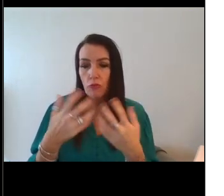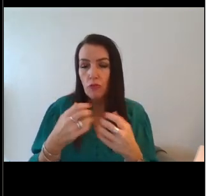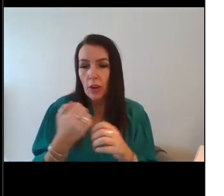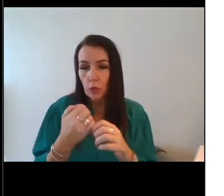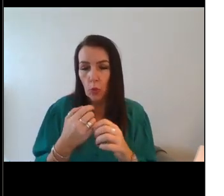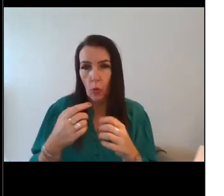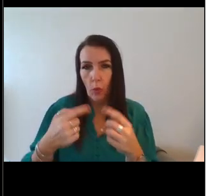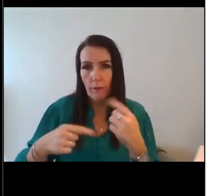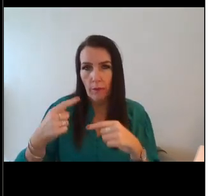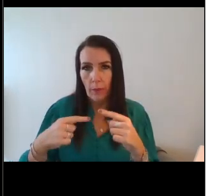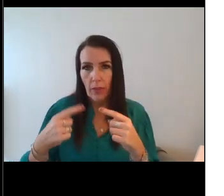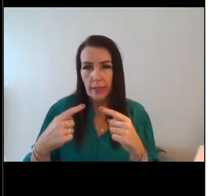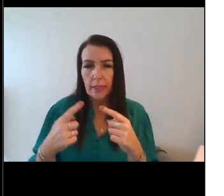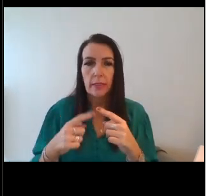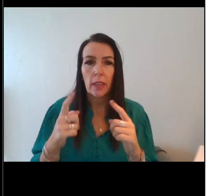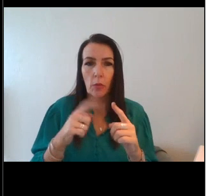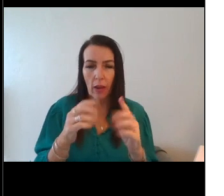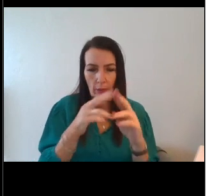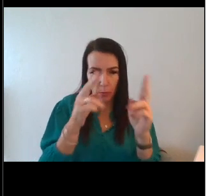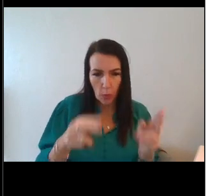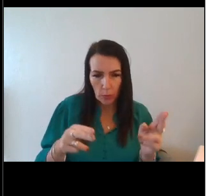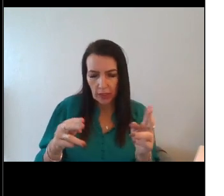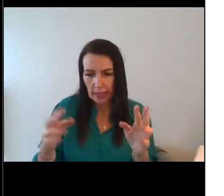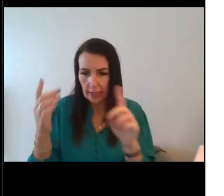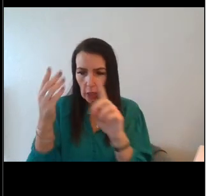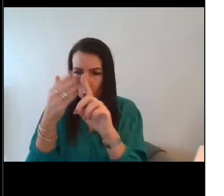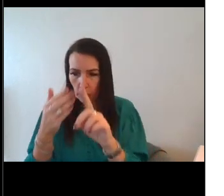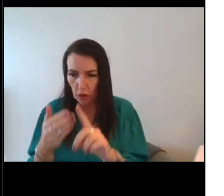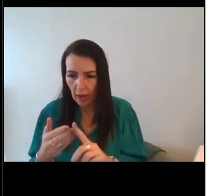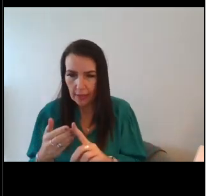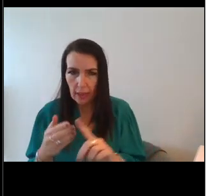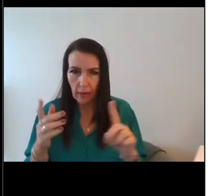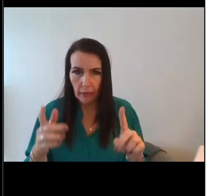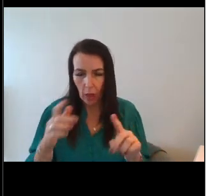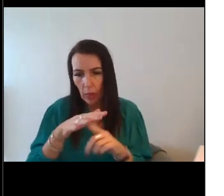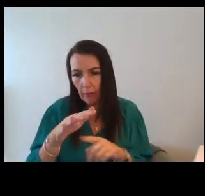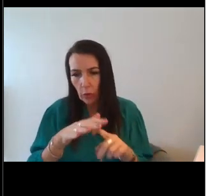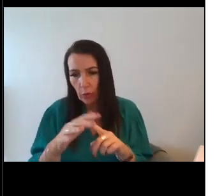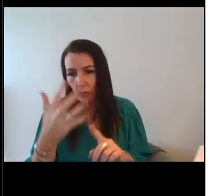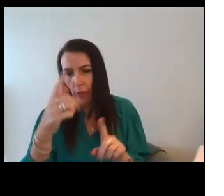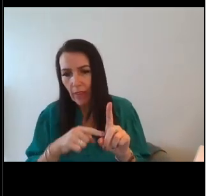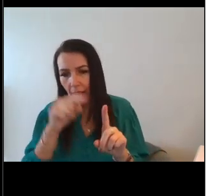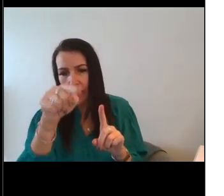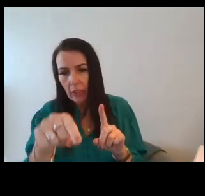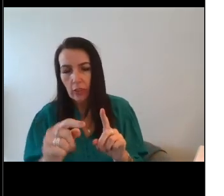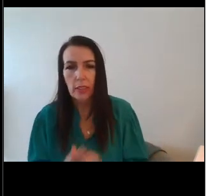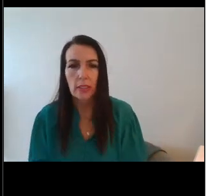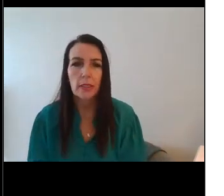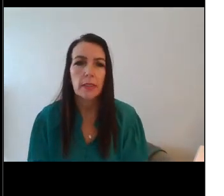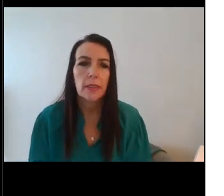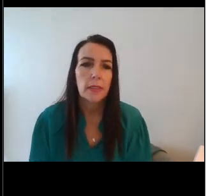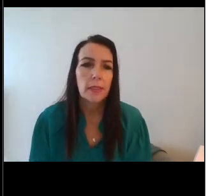property areas that aligned with relevant objectives that would inform action for the next 5 years for those councils. Next slide, please.